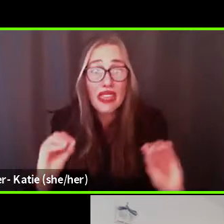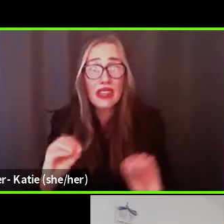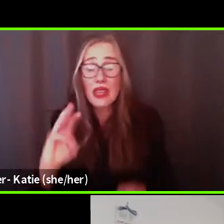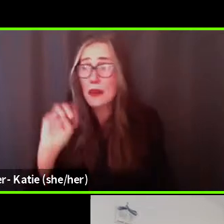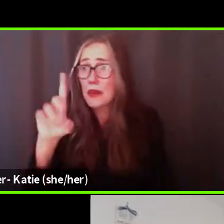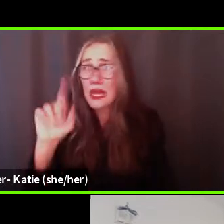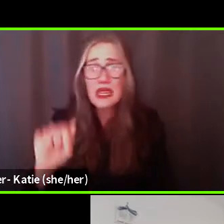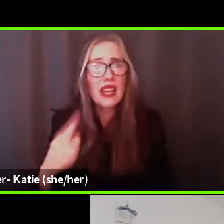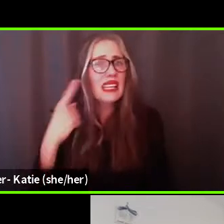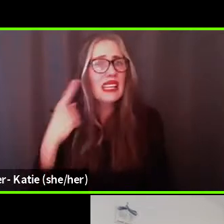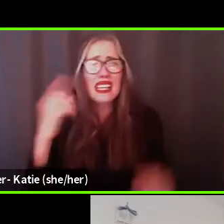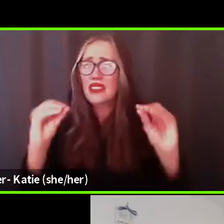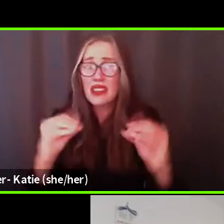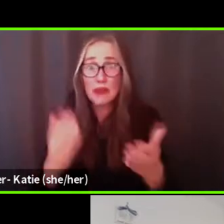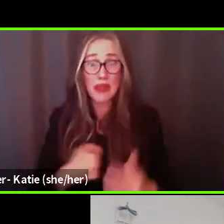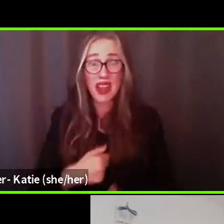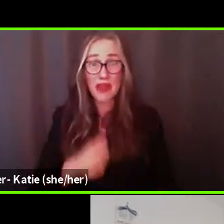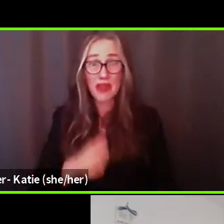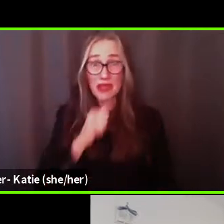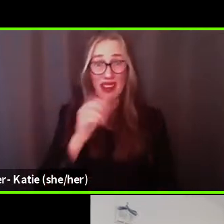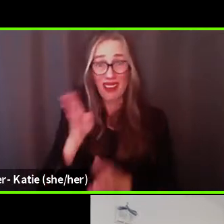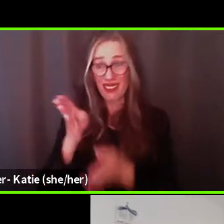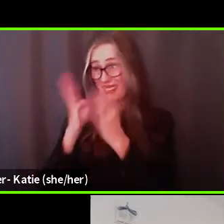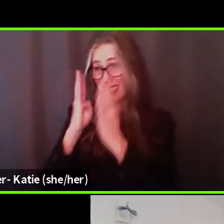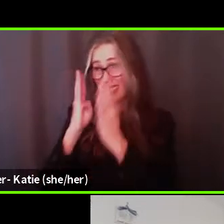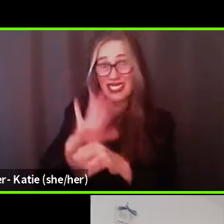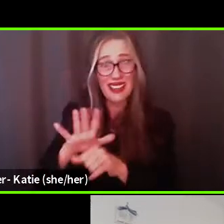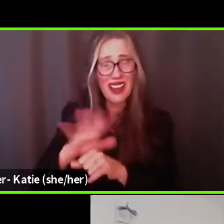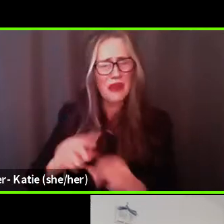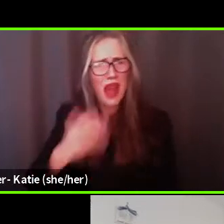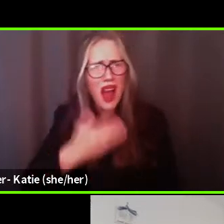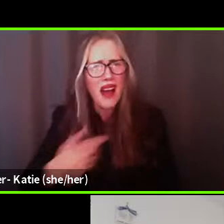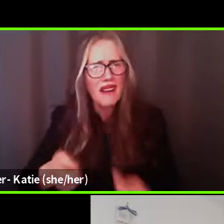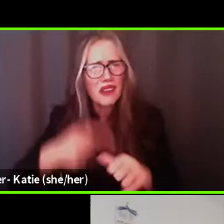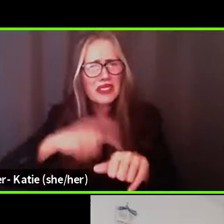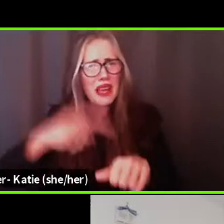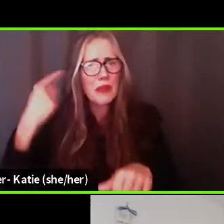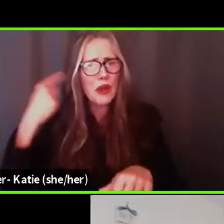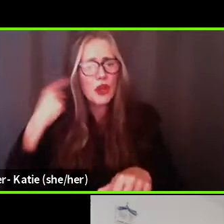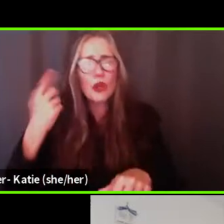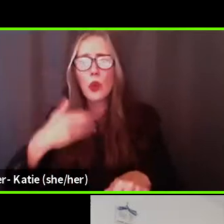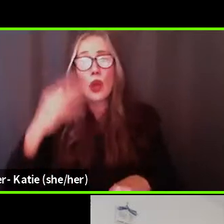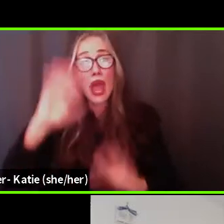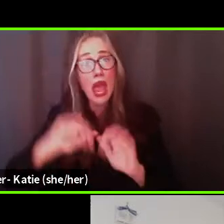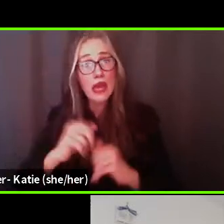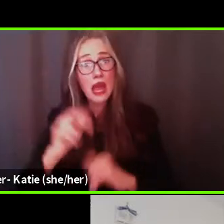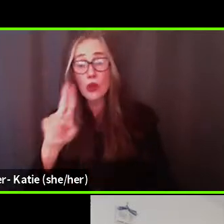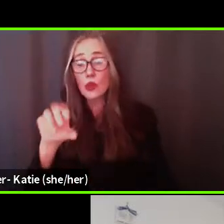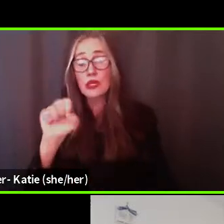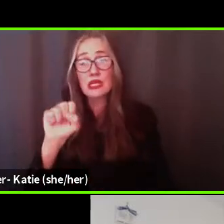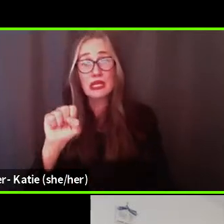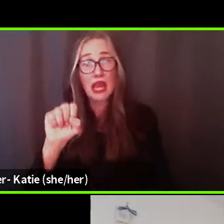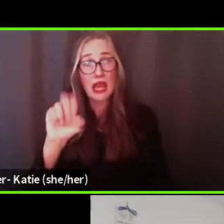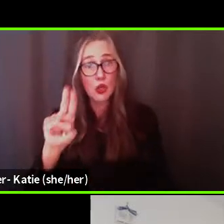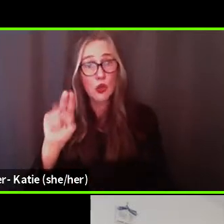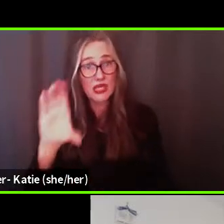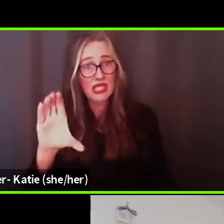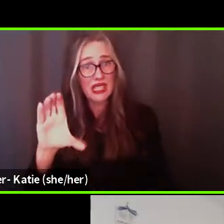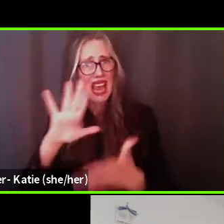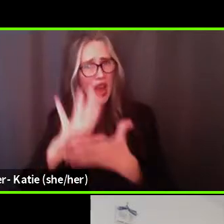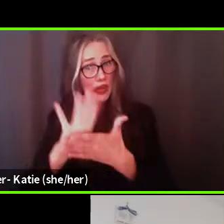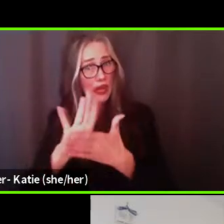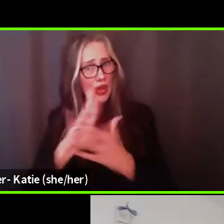too much or maybe i'm not listening to the right places but i'm wondering about that and also was wondering how the ucs campus community had responded to the work that you all are